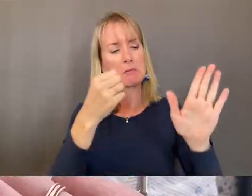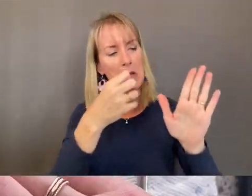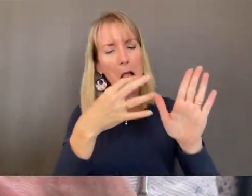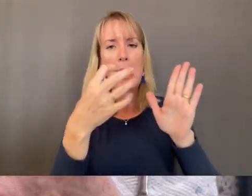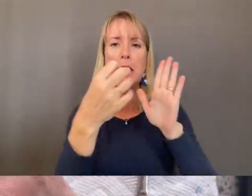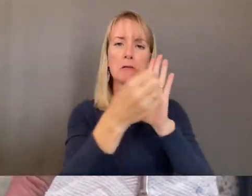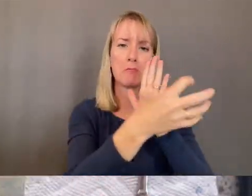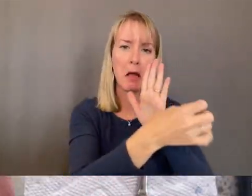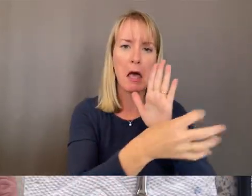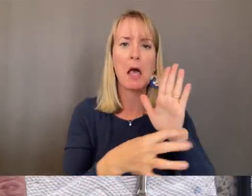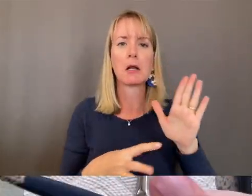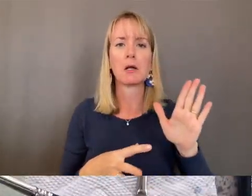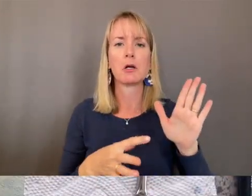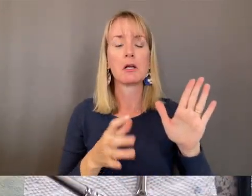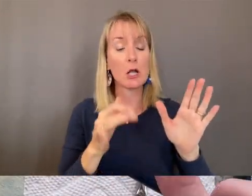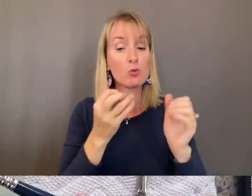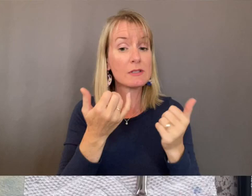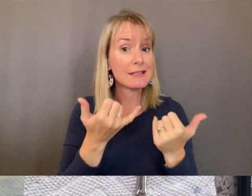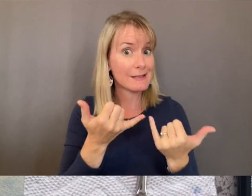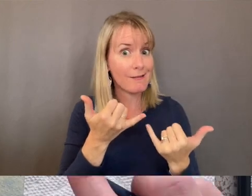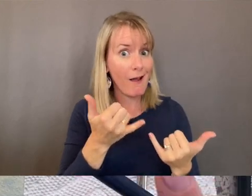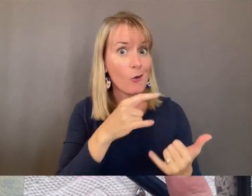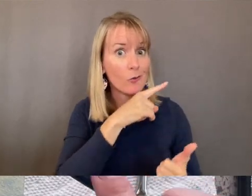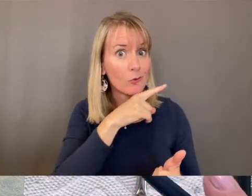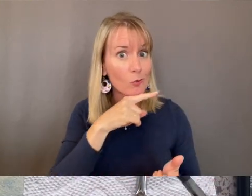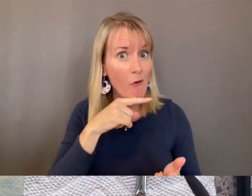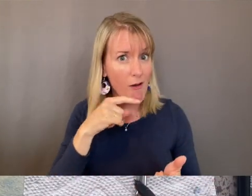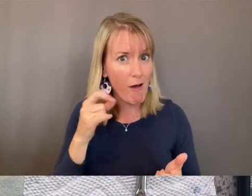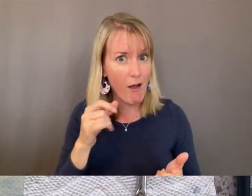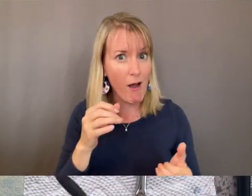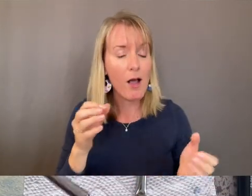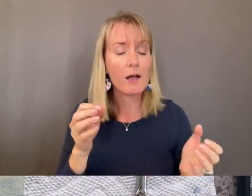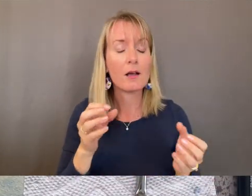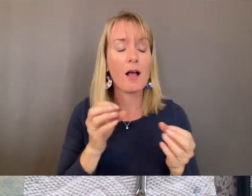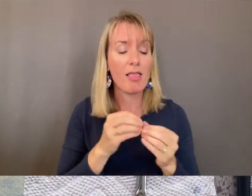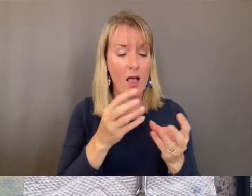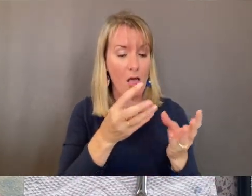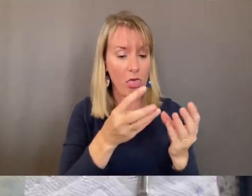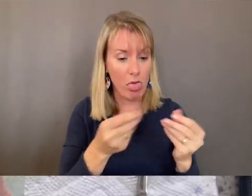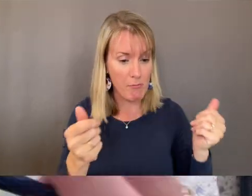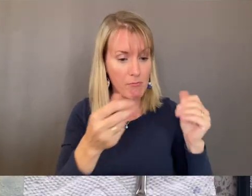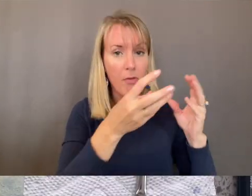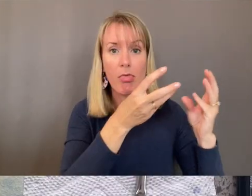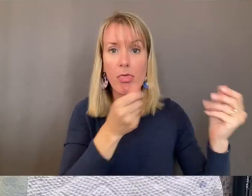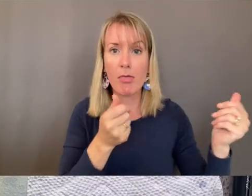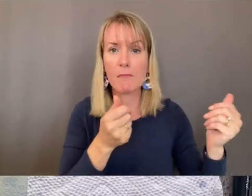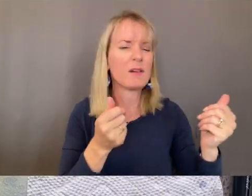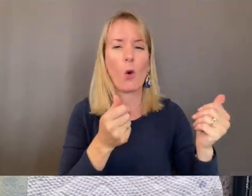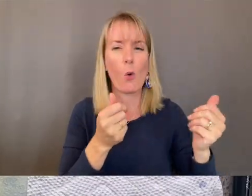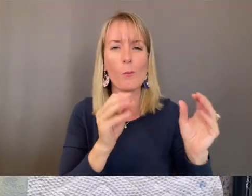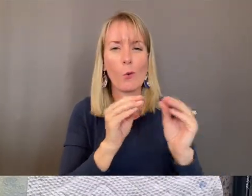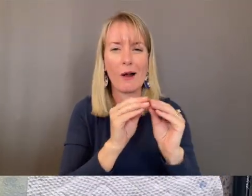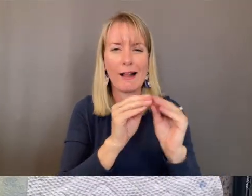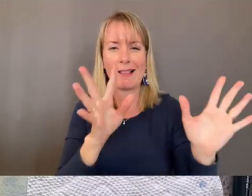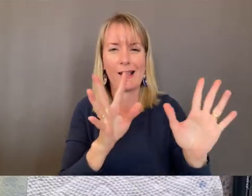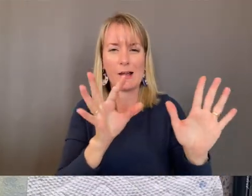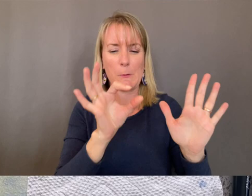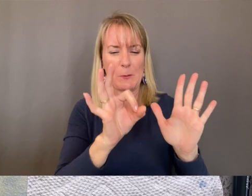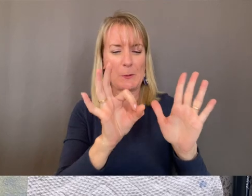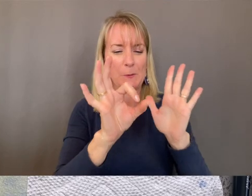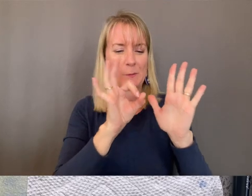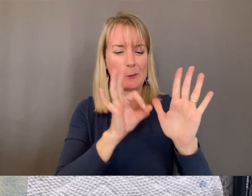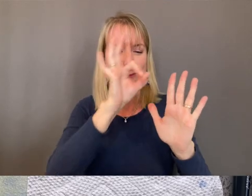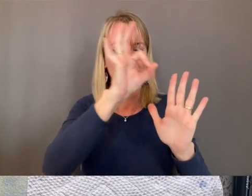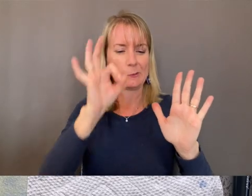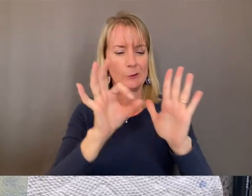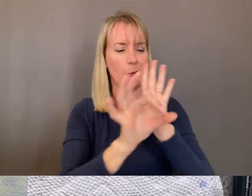And I can splatter a little bit more, and now you can see the paper is drying more because that splatter doesn't disappear as much. It's more defined.